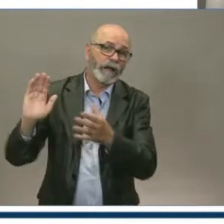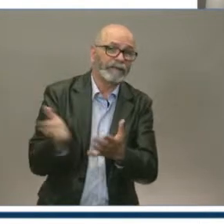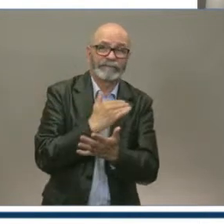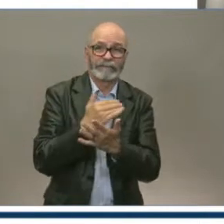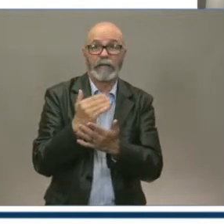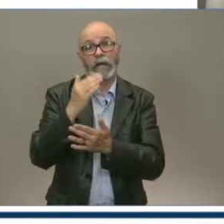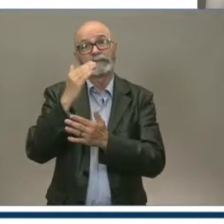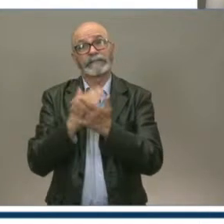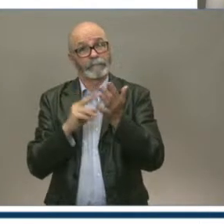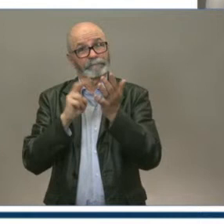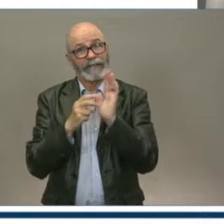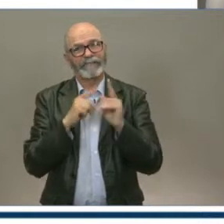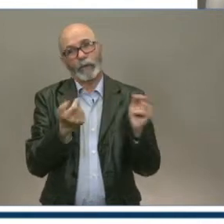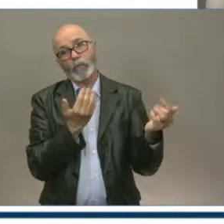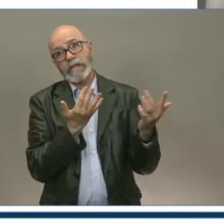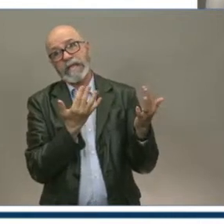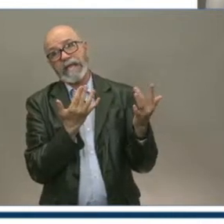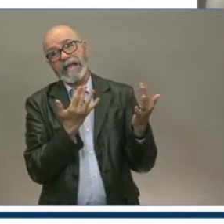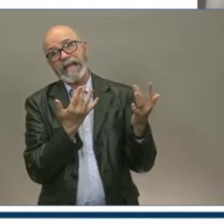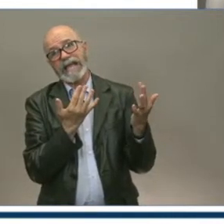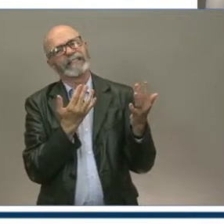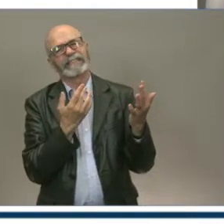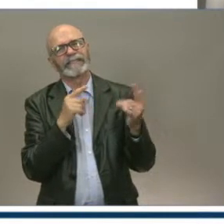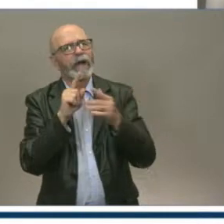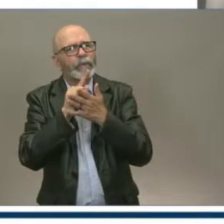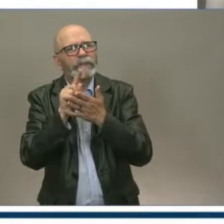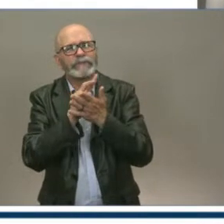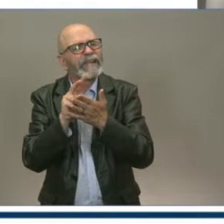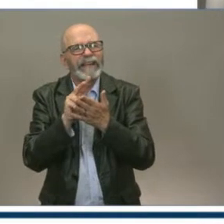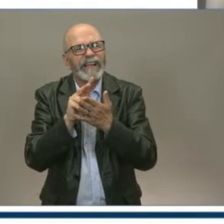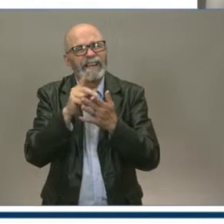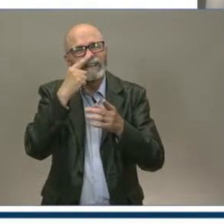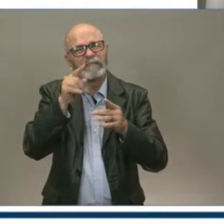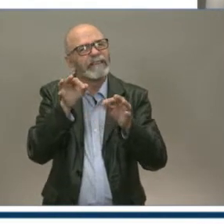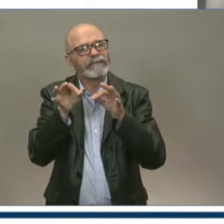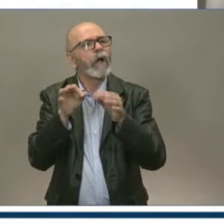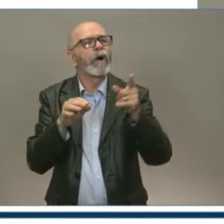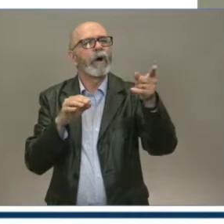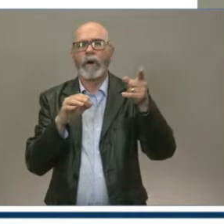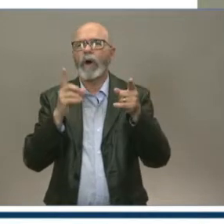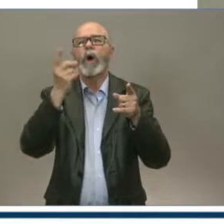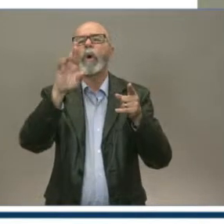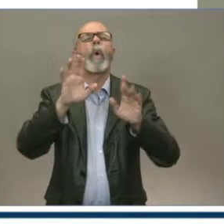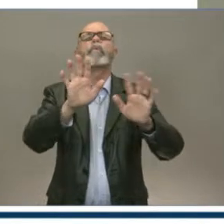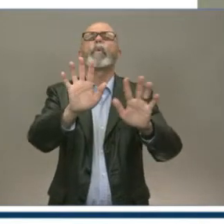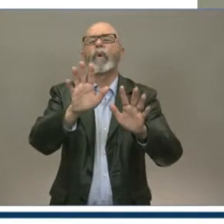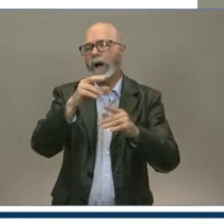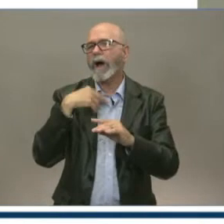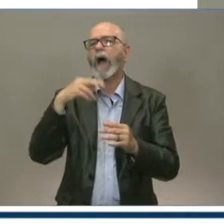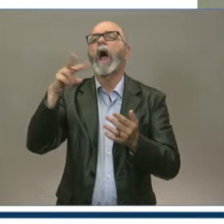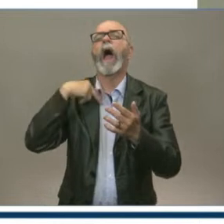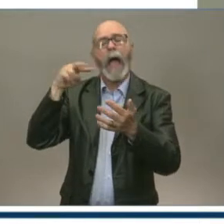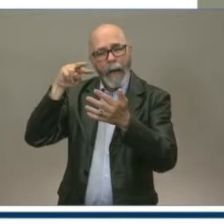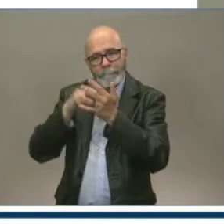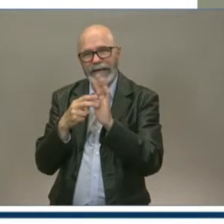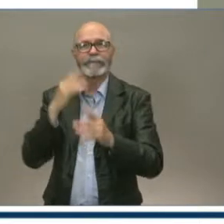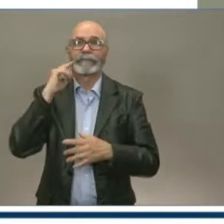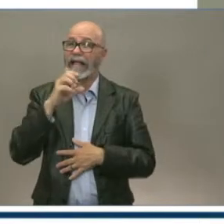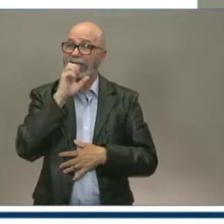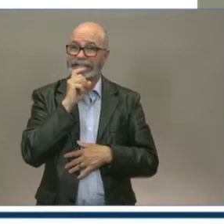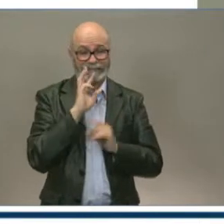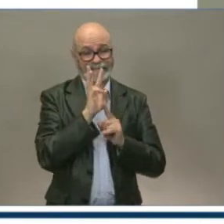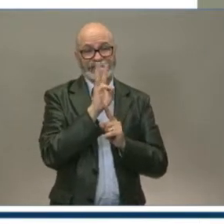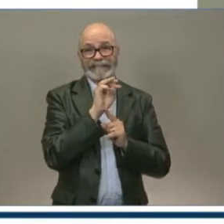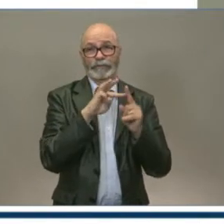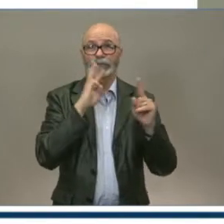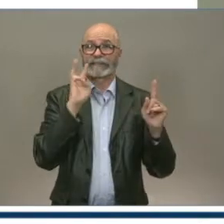next age cohort, or is that the plan all along? No, it's simply because of the size of that 60 to the number of people in that 60